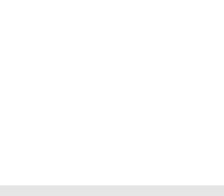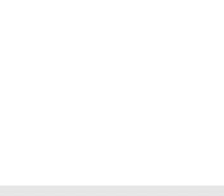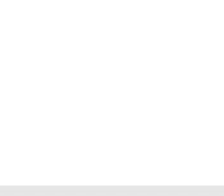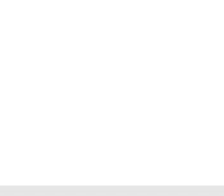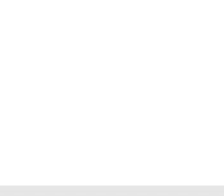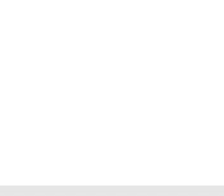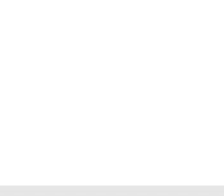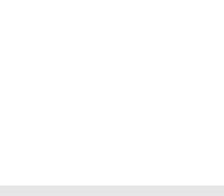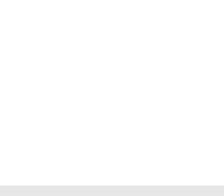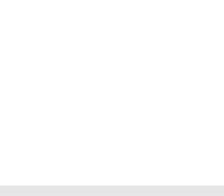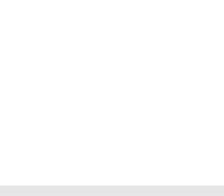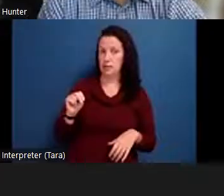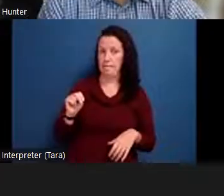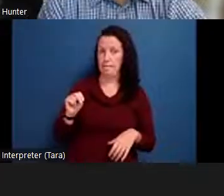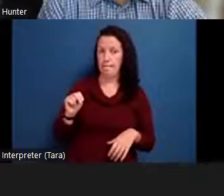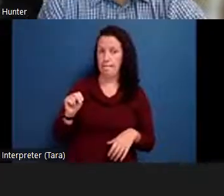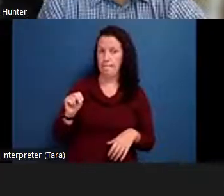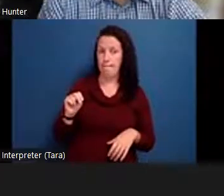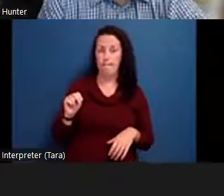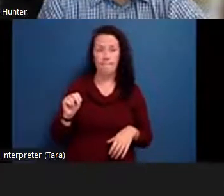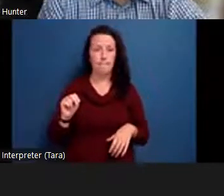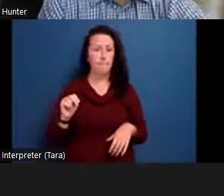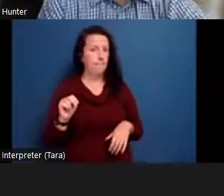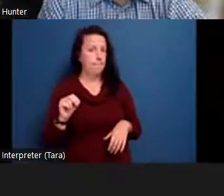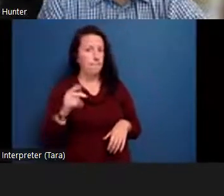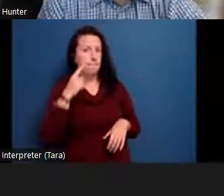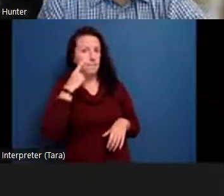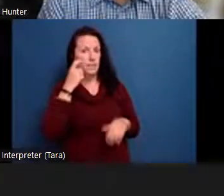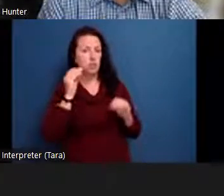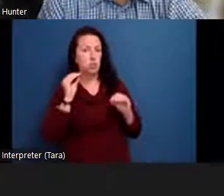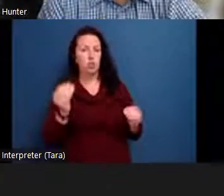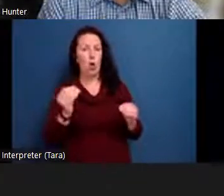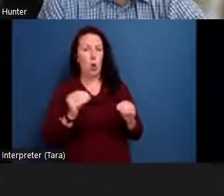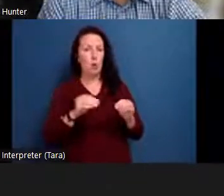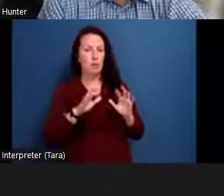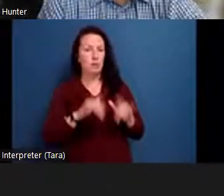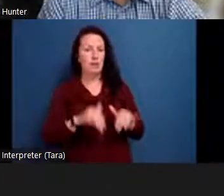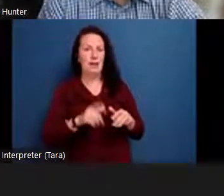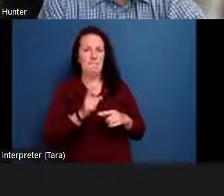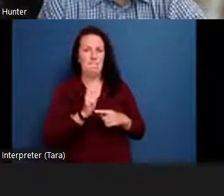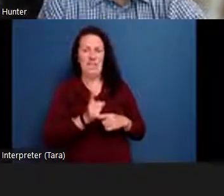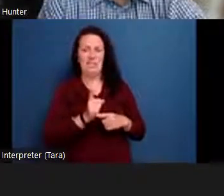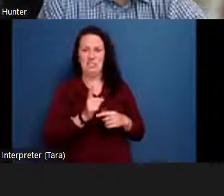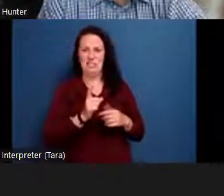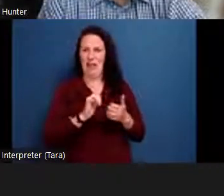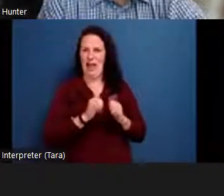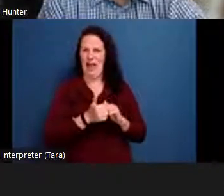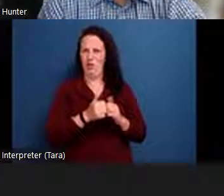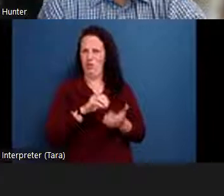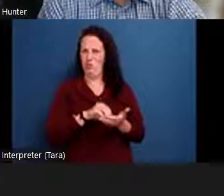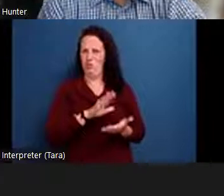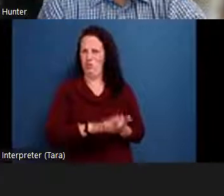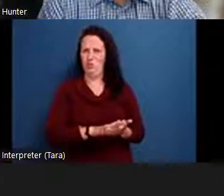Commissioner Jason? Since we still don't keep minutes for these meetings, how will this vote be recorded?